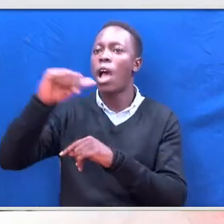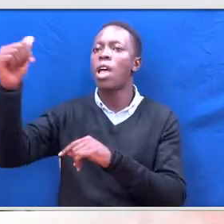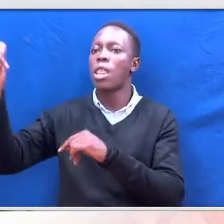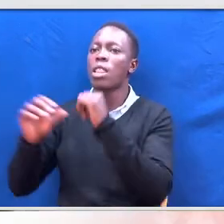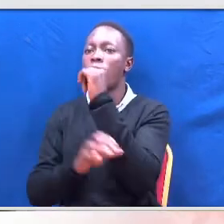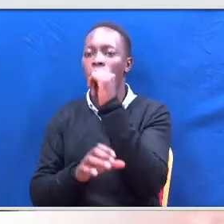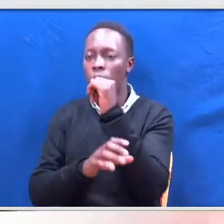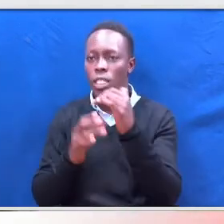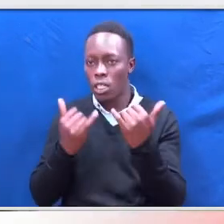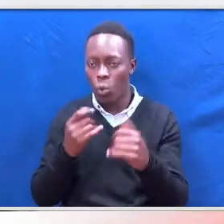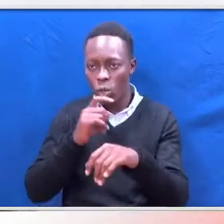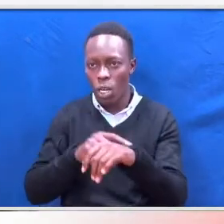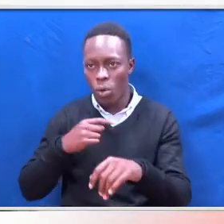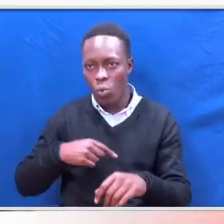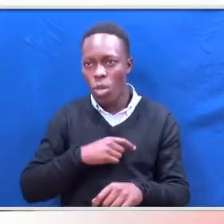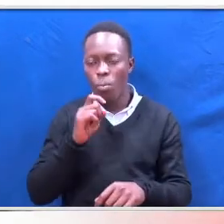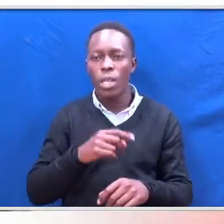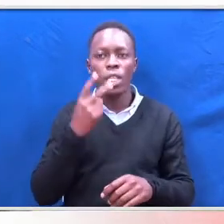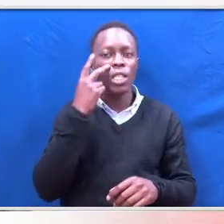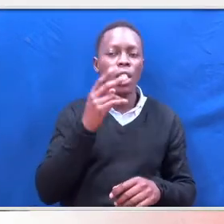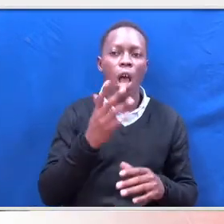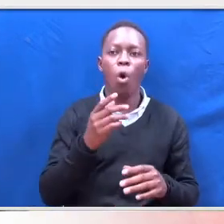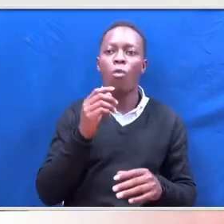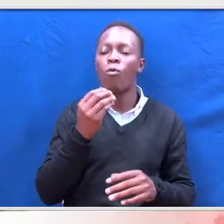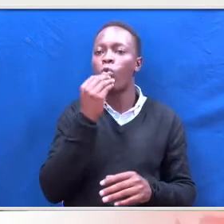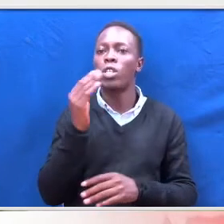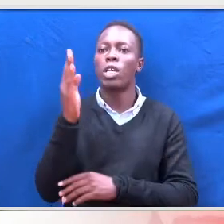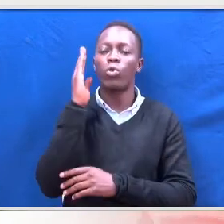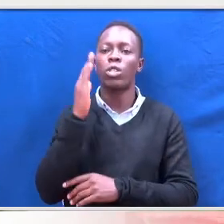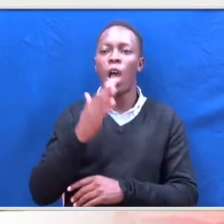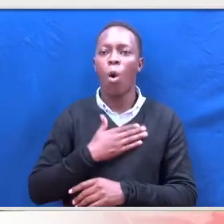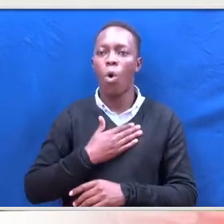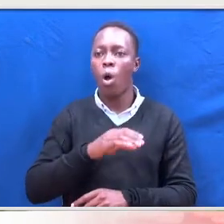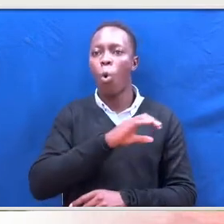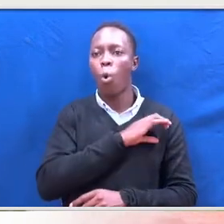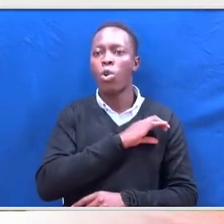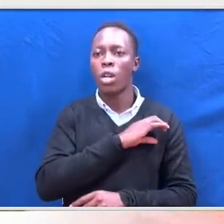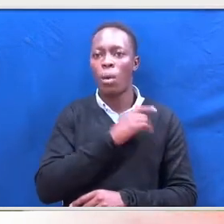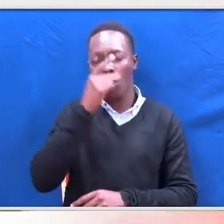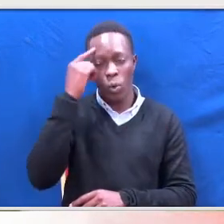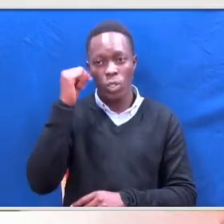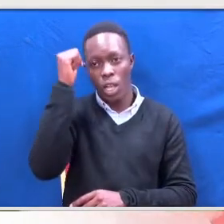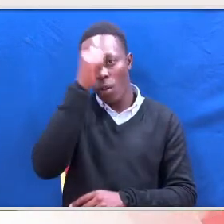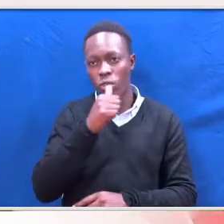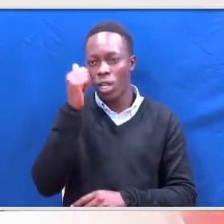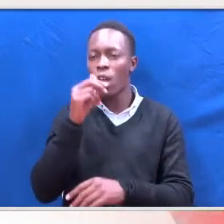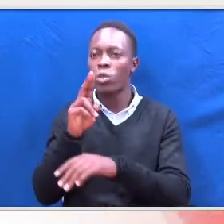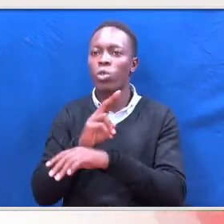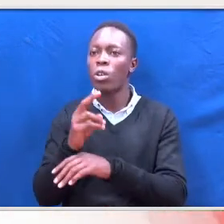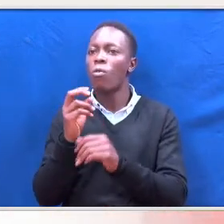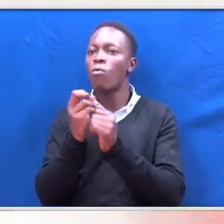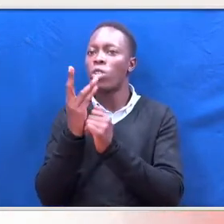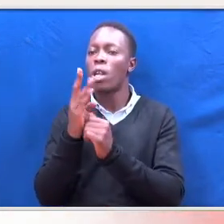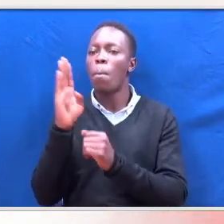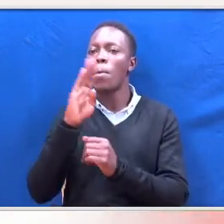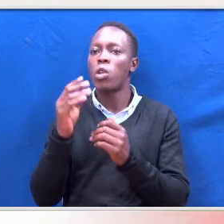really take that question seriously on food security, on what we can produce ourselves. As you all know, Africa spends nearly $40 billion every